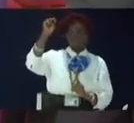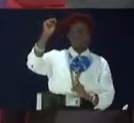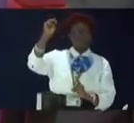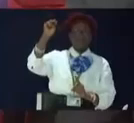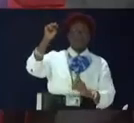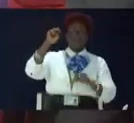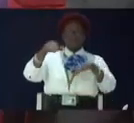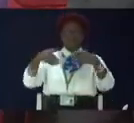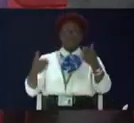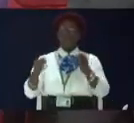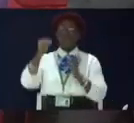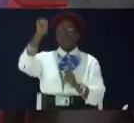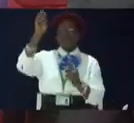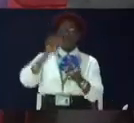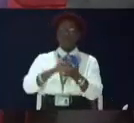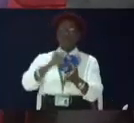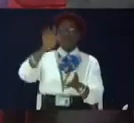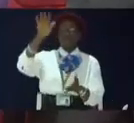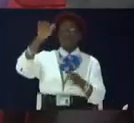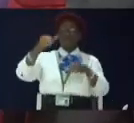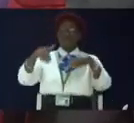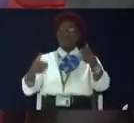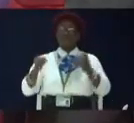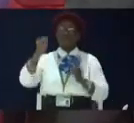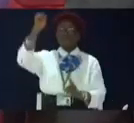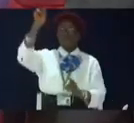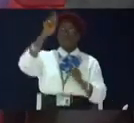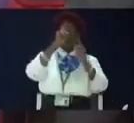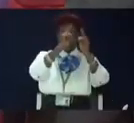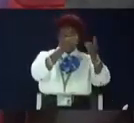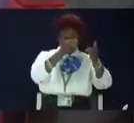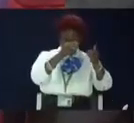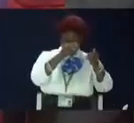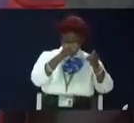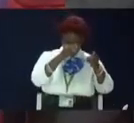Give Him glory, give Him honor. Efi ogo ati ola fun.